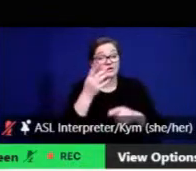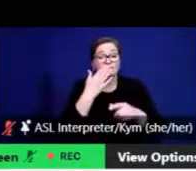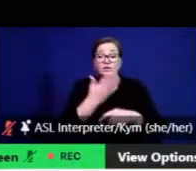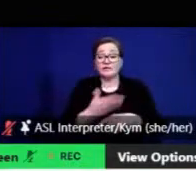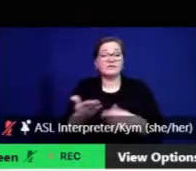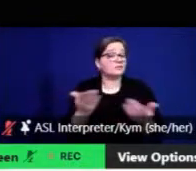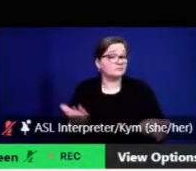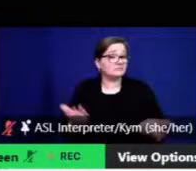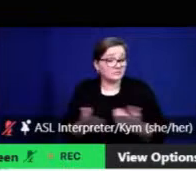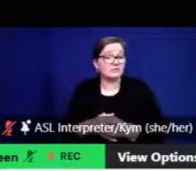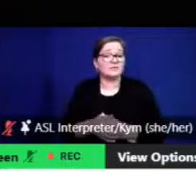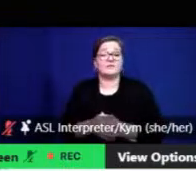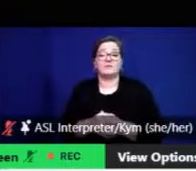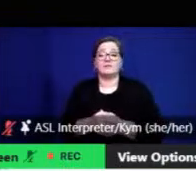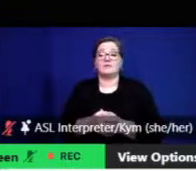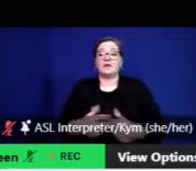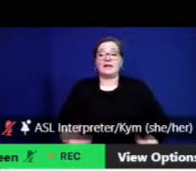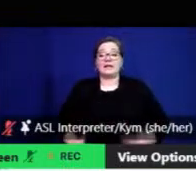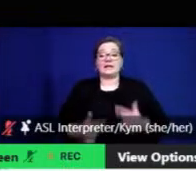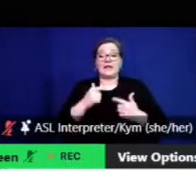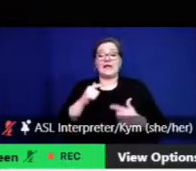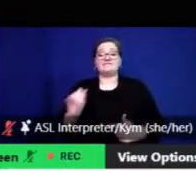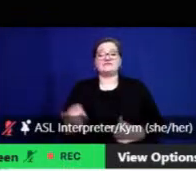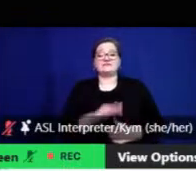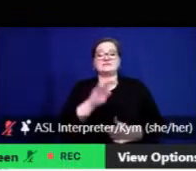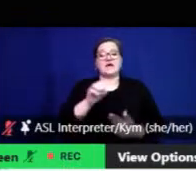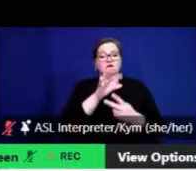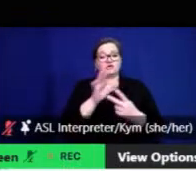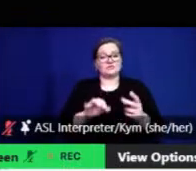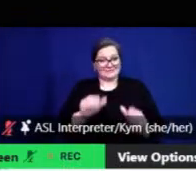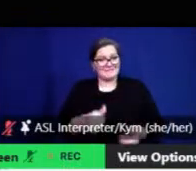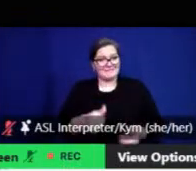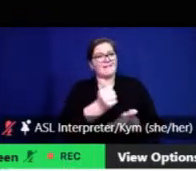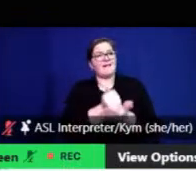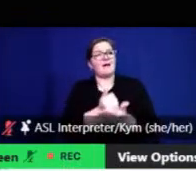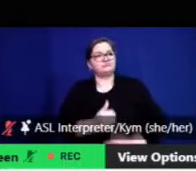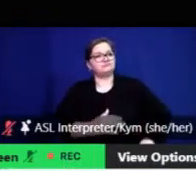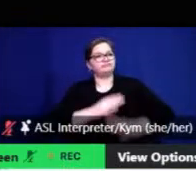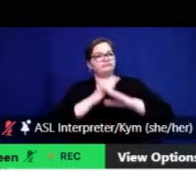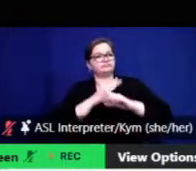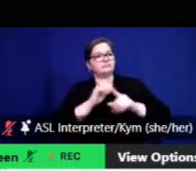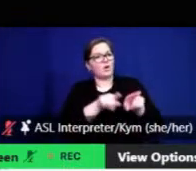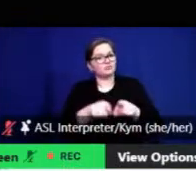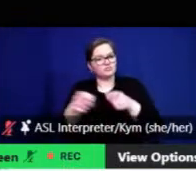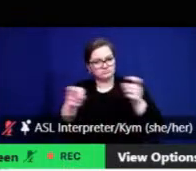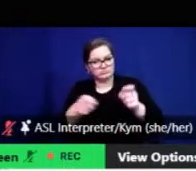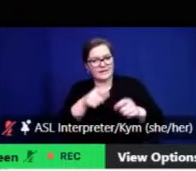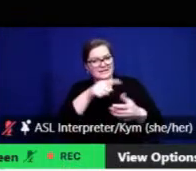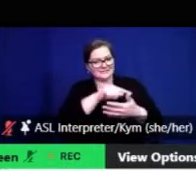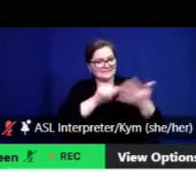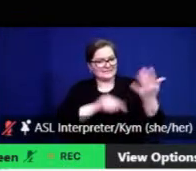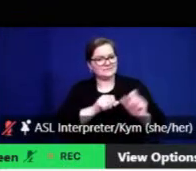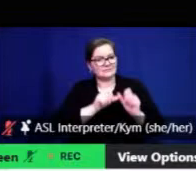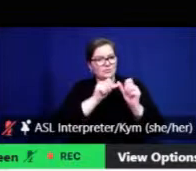that lifestyle choices that we make can help prevent and manage these chronic